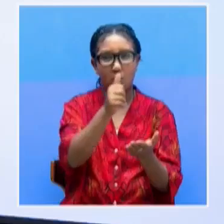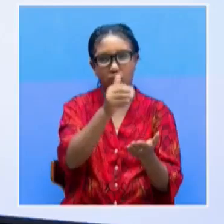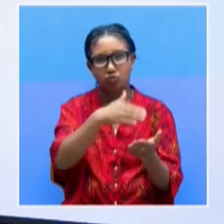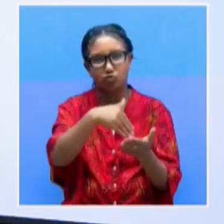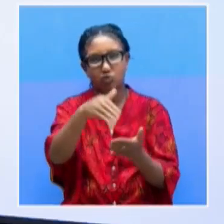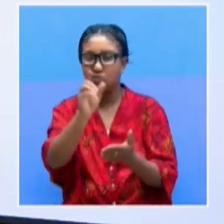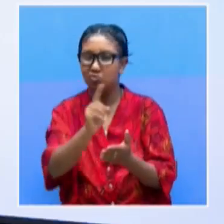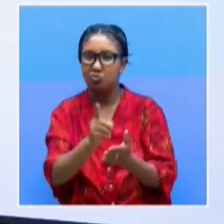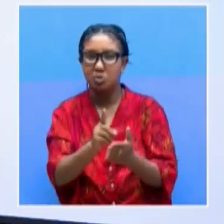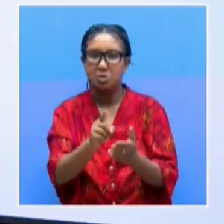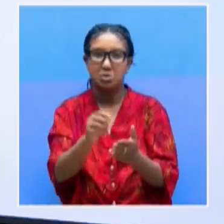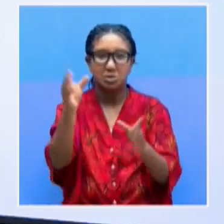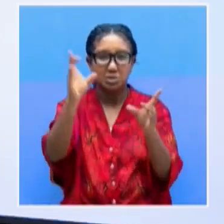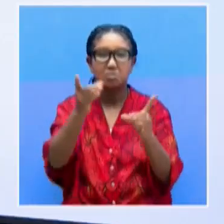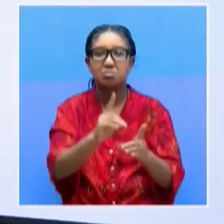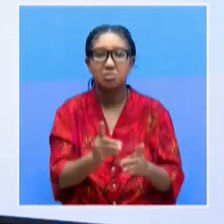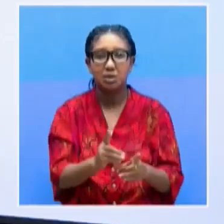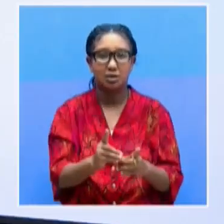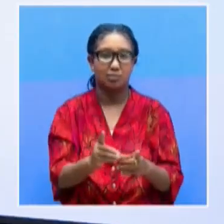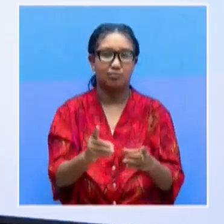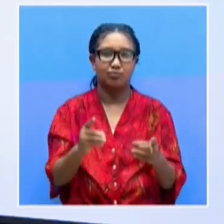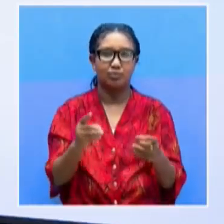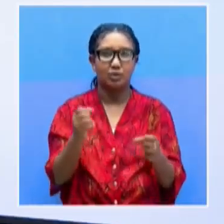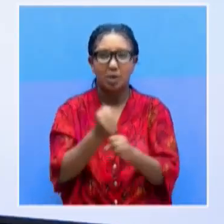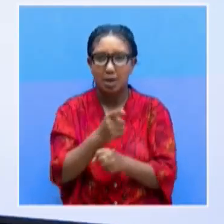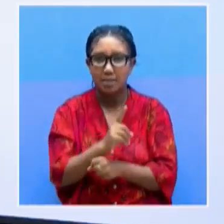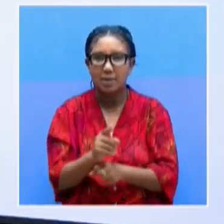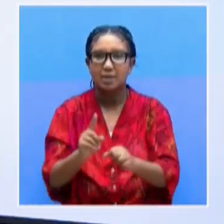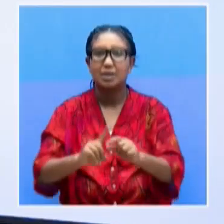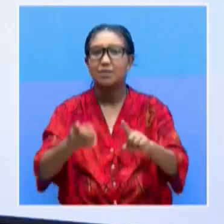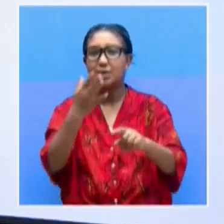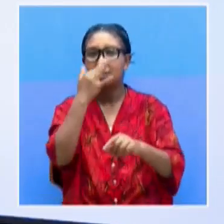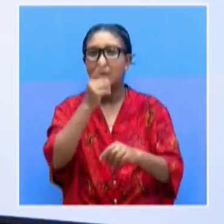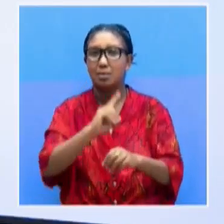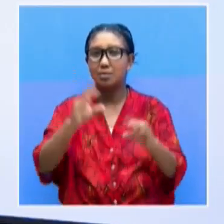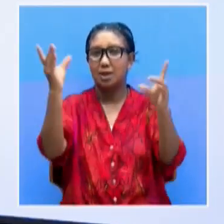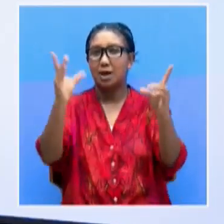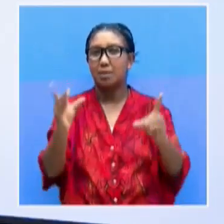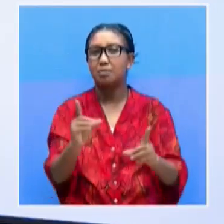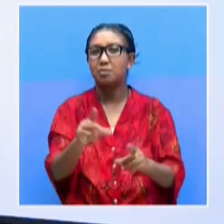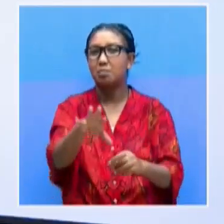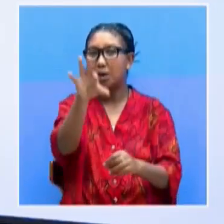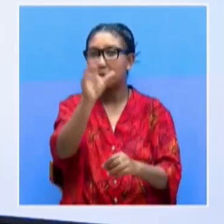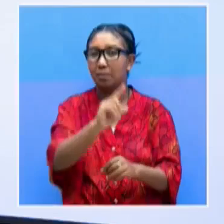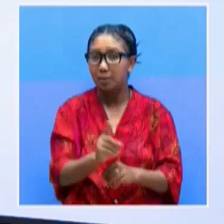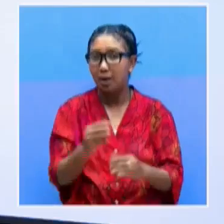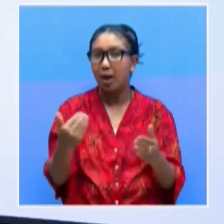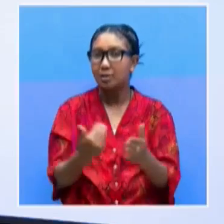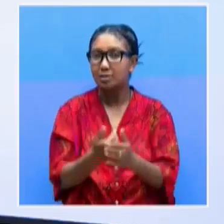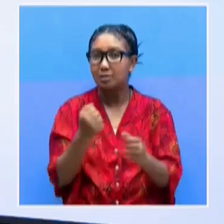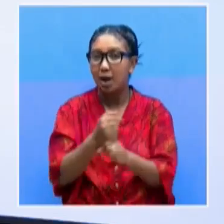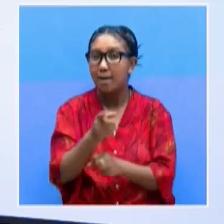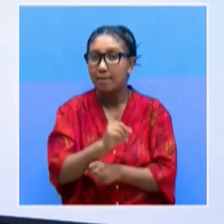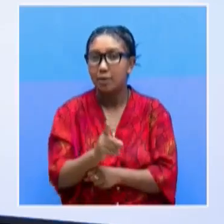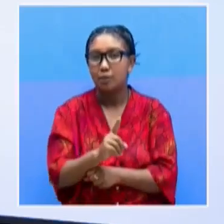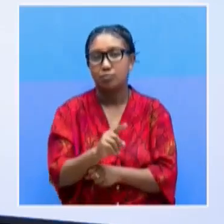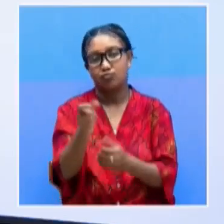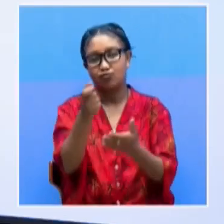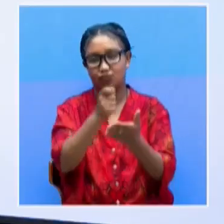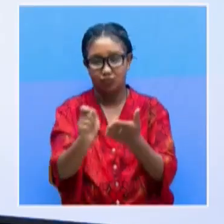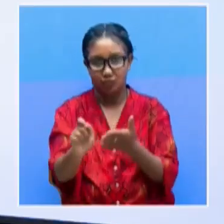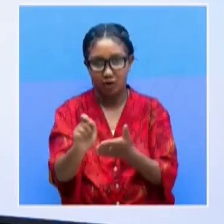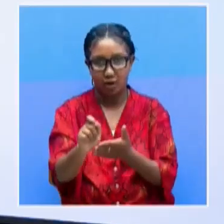of your city, okay? But what have you done? What different experience have you got on your summer vacation? Yeah, you can write